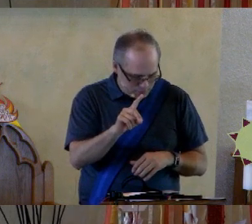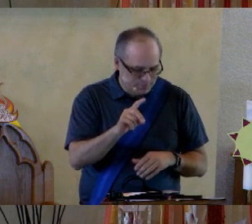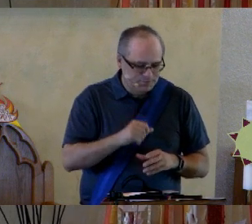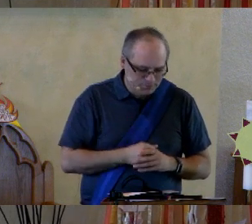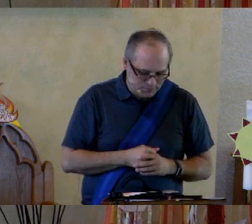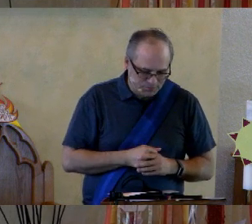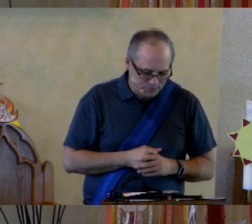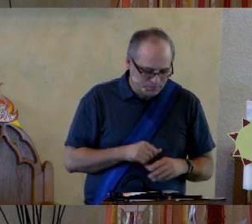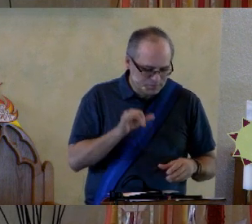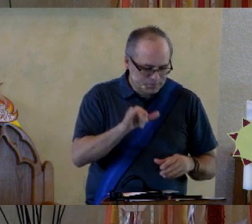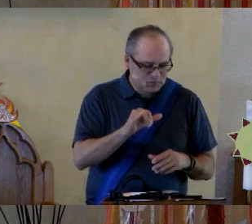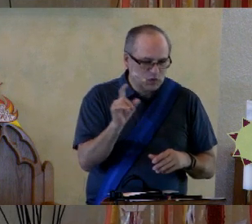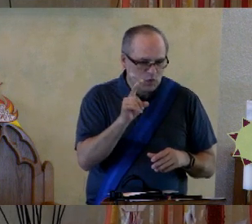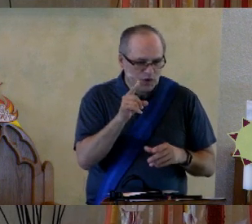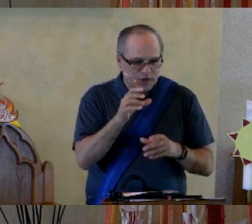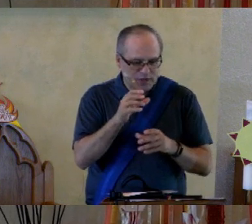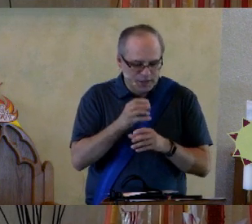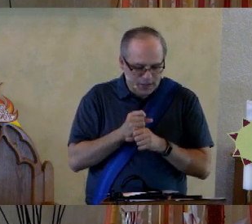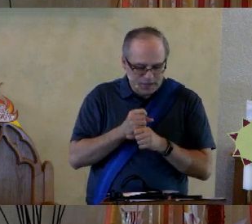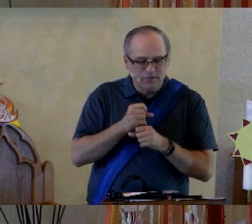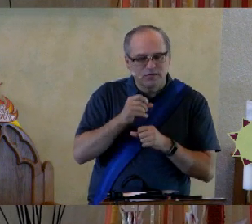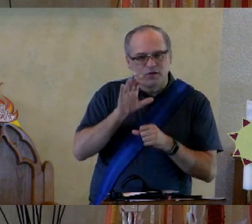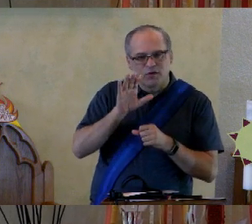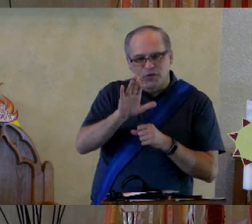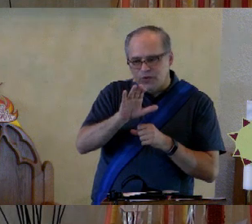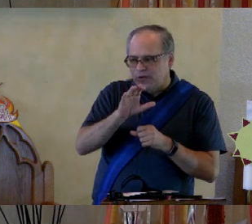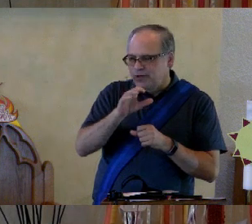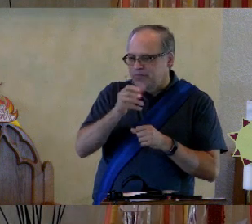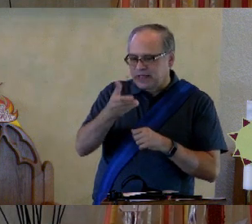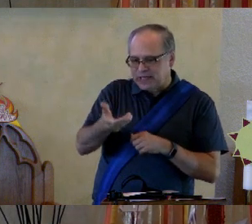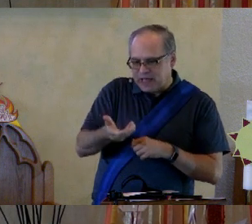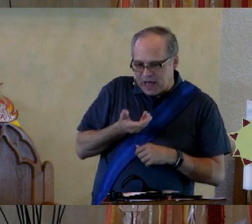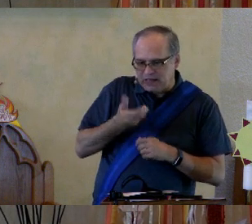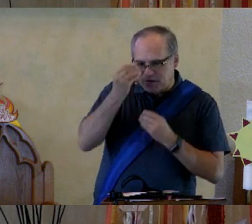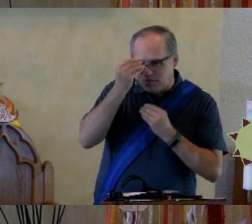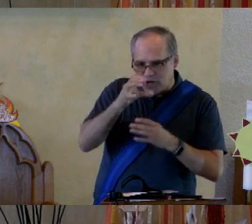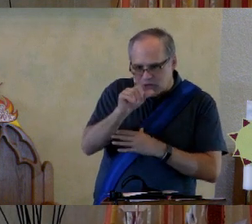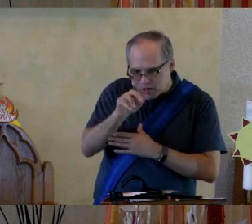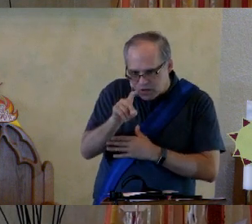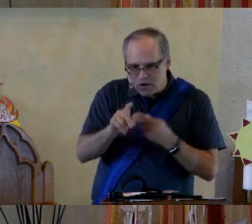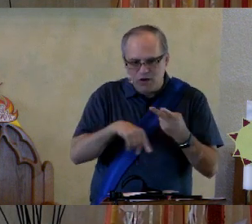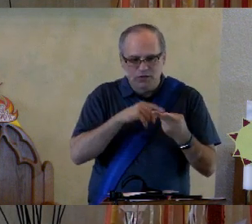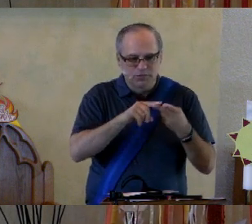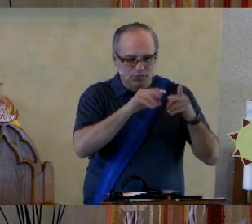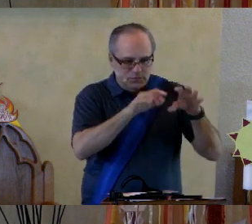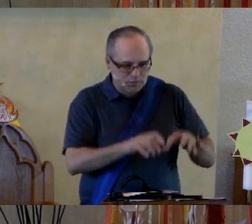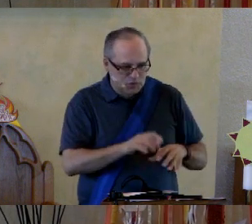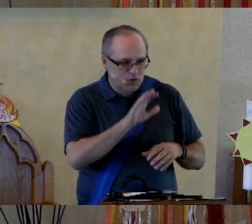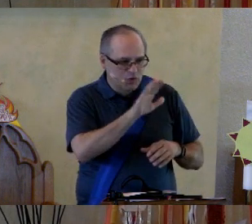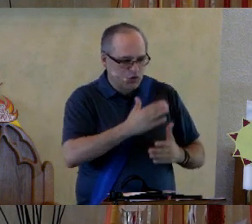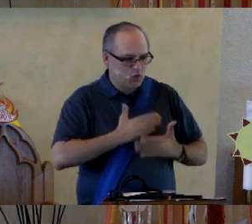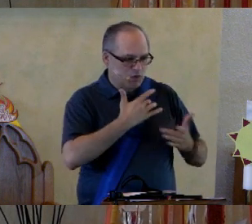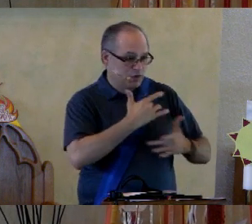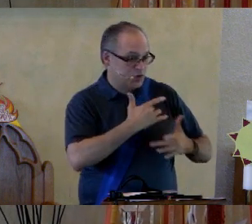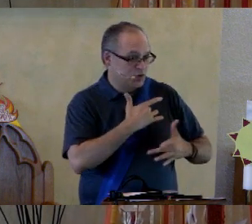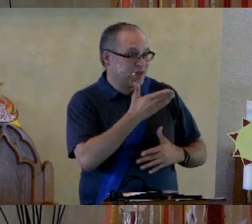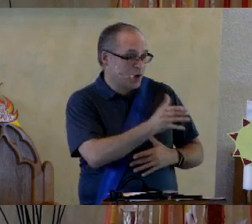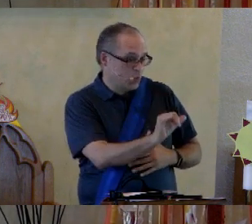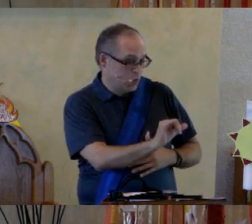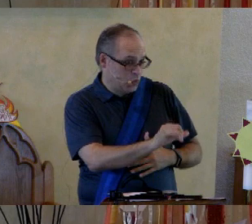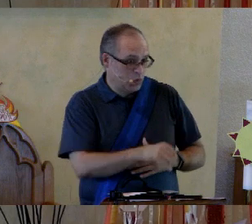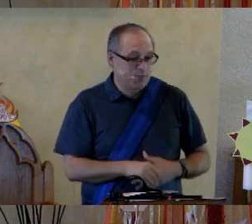you can fill out guest information cards. You can also fill out joys and concerns cards. Reverend Kim Capps, one of our pastors, updates